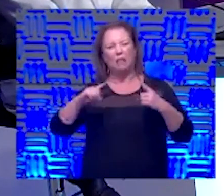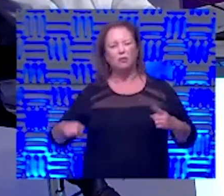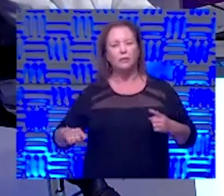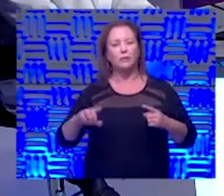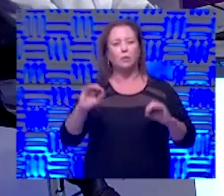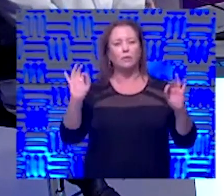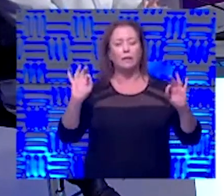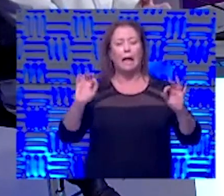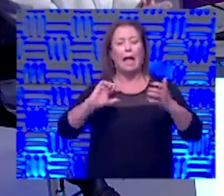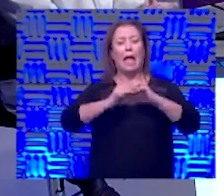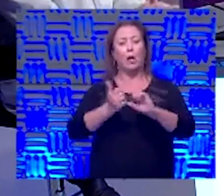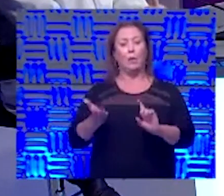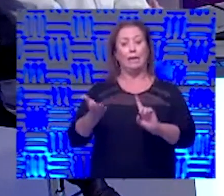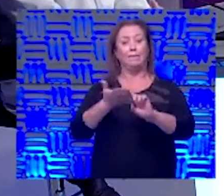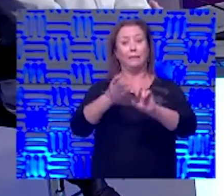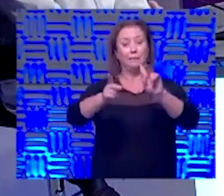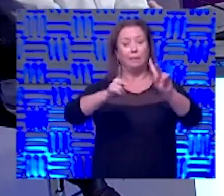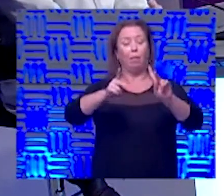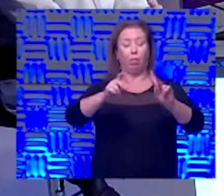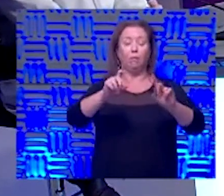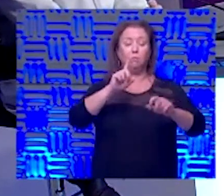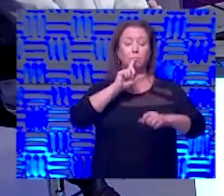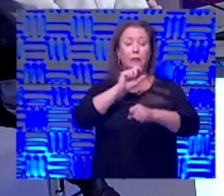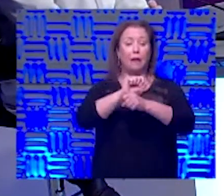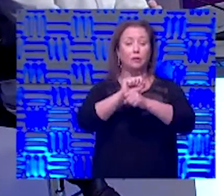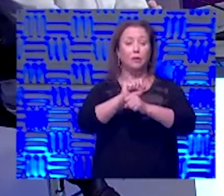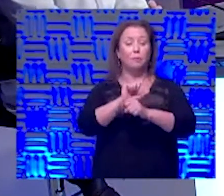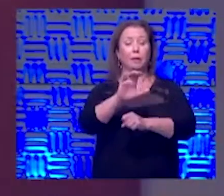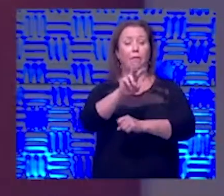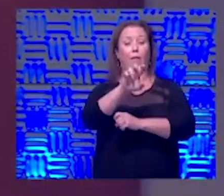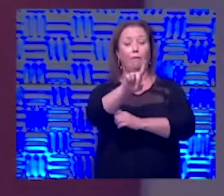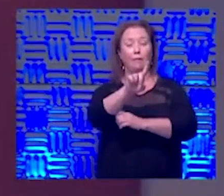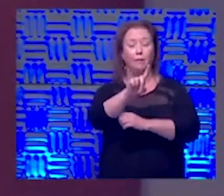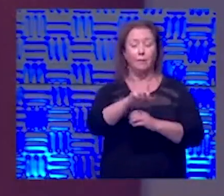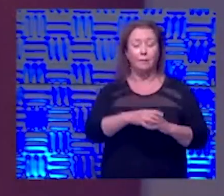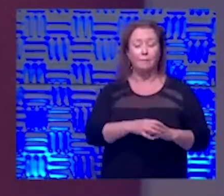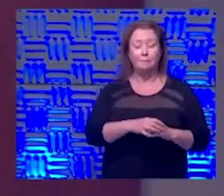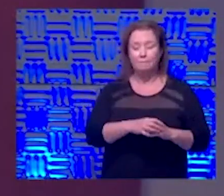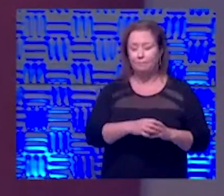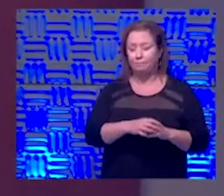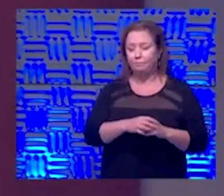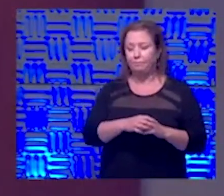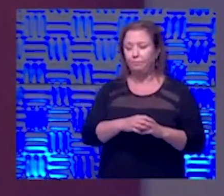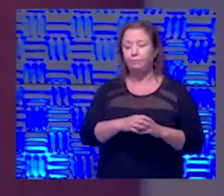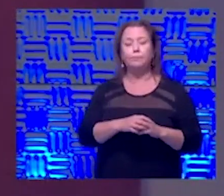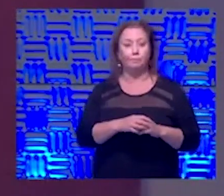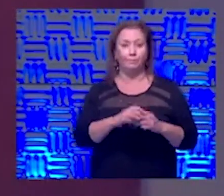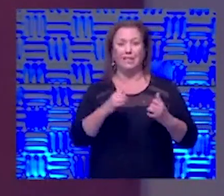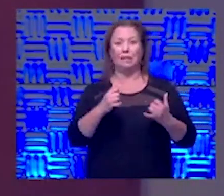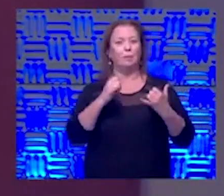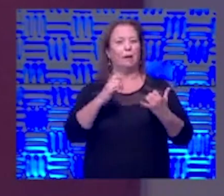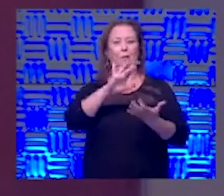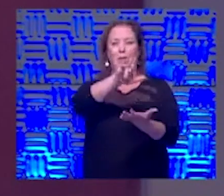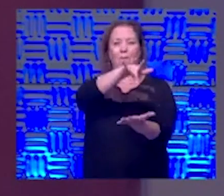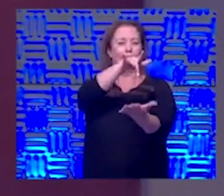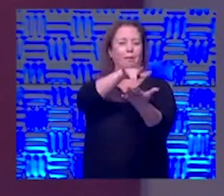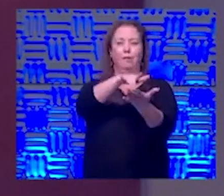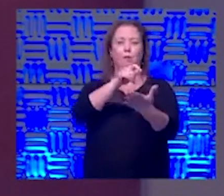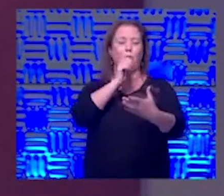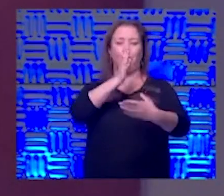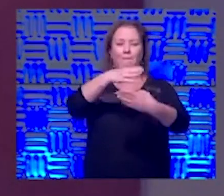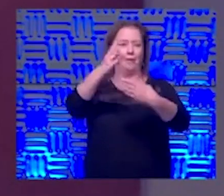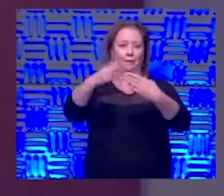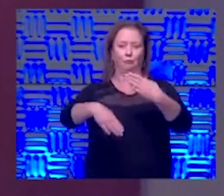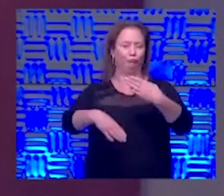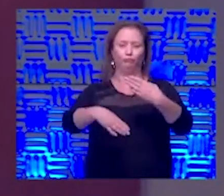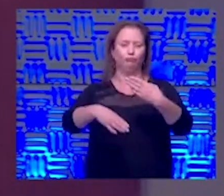we convince people to say, no, that could be COVID? Yeah, at this point, we're still in the middle of it. We're not done with the epidemic.